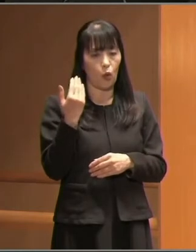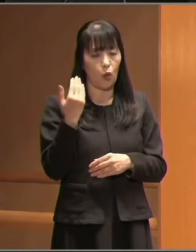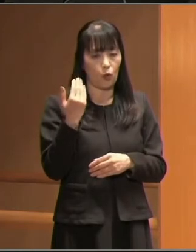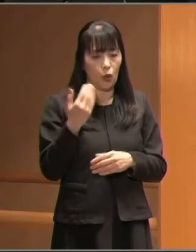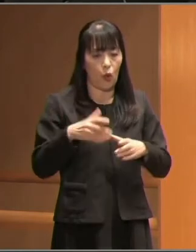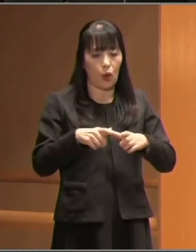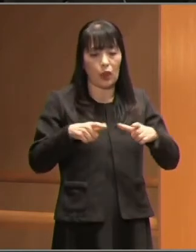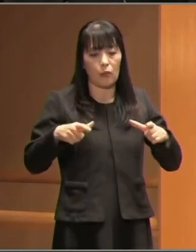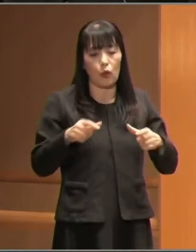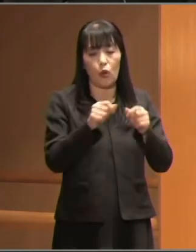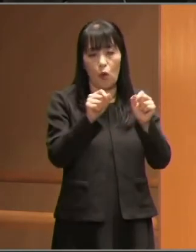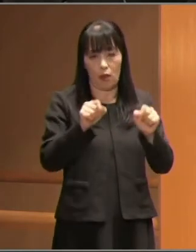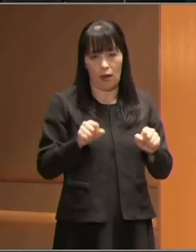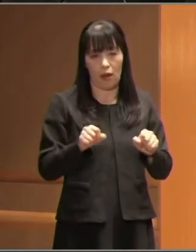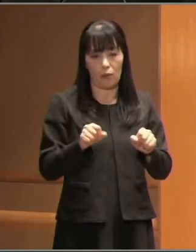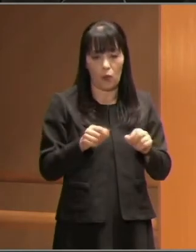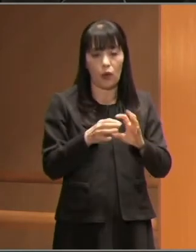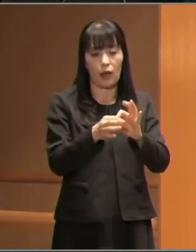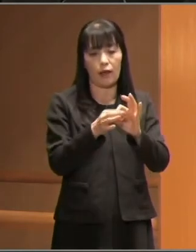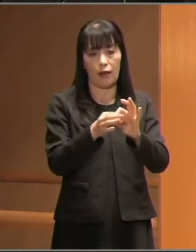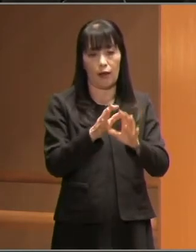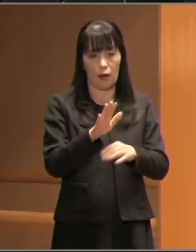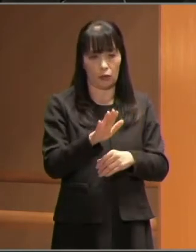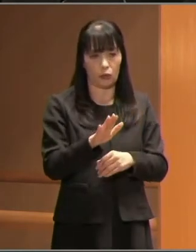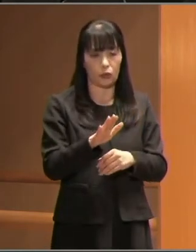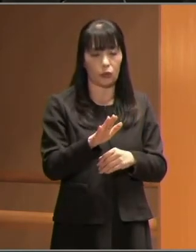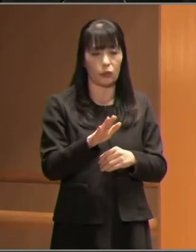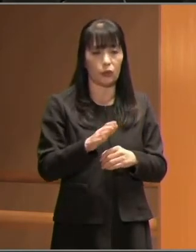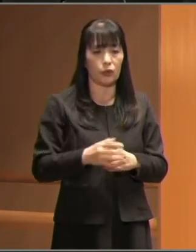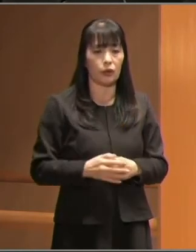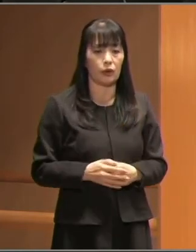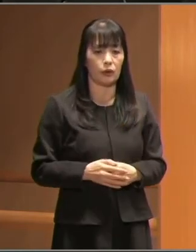Well, that is also related to the scale of business.